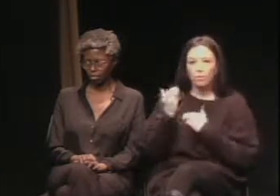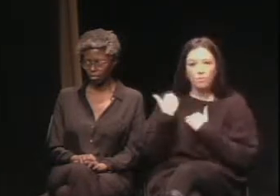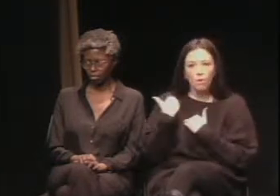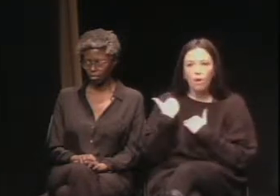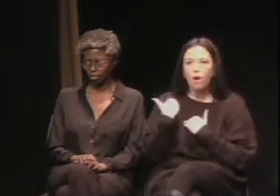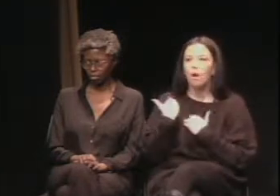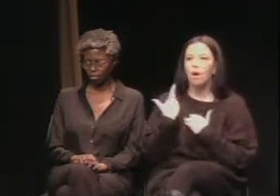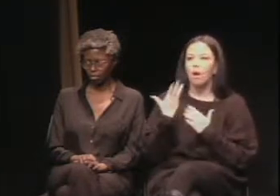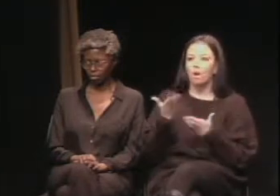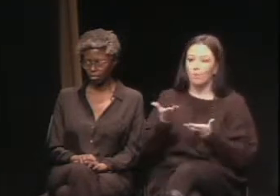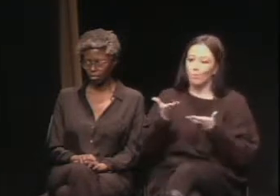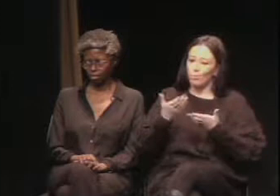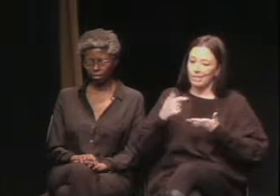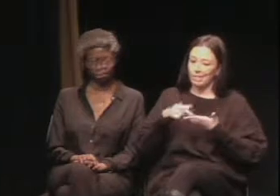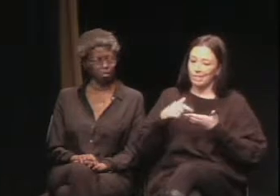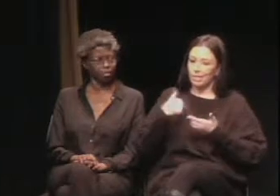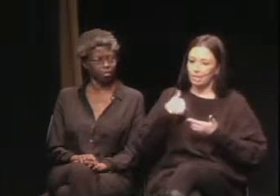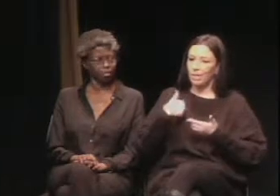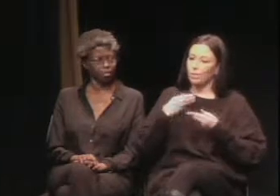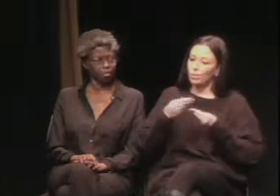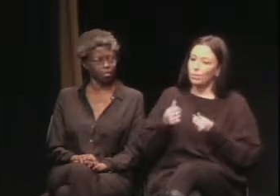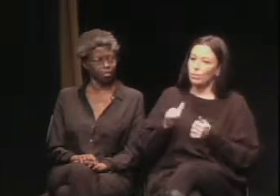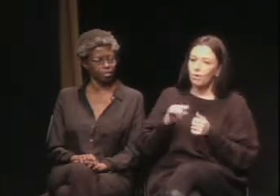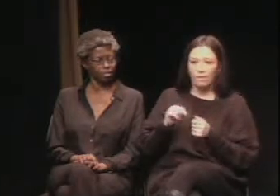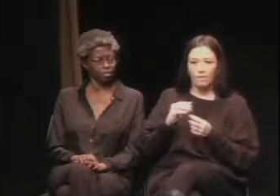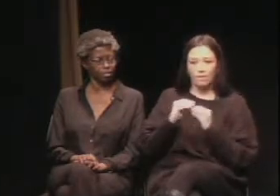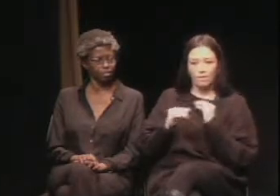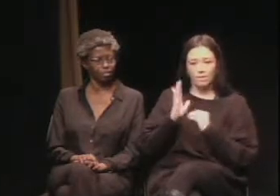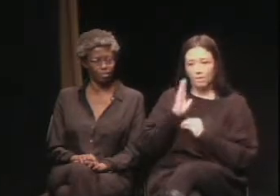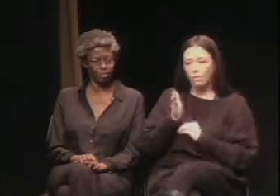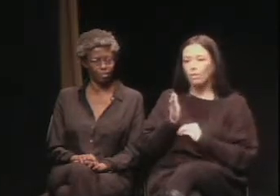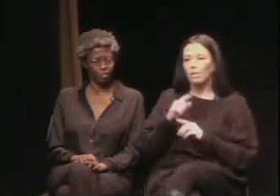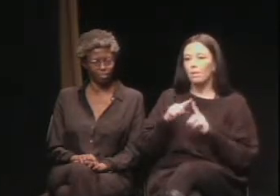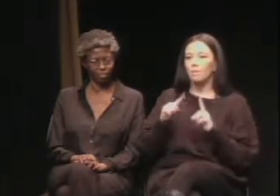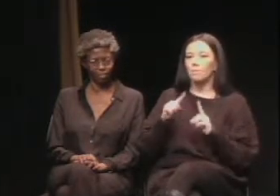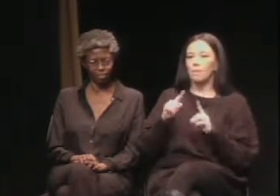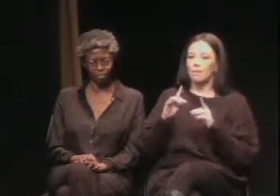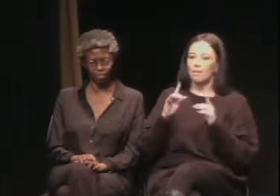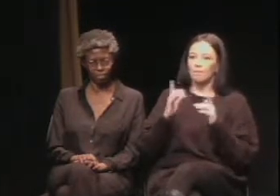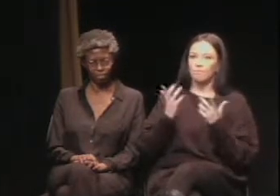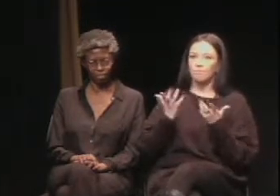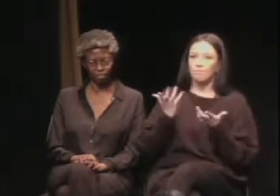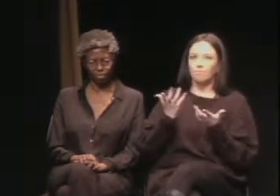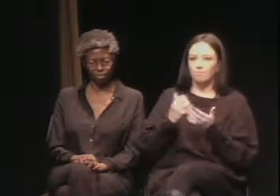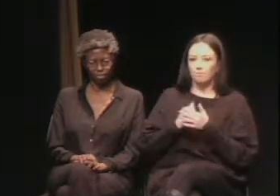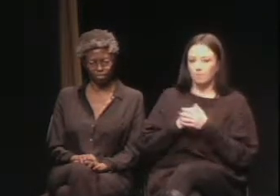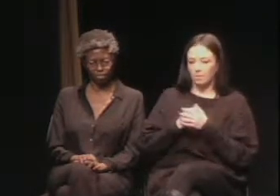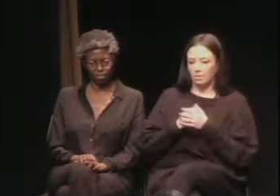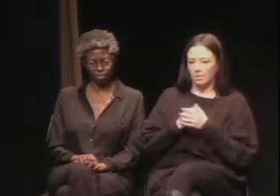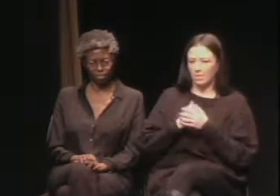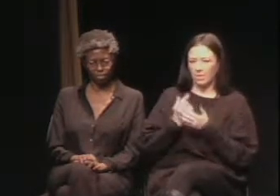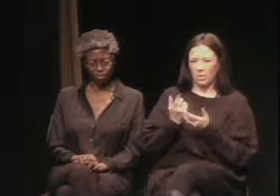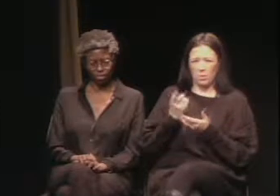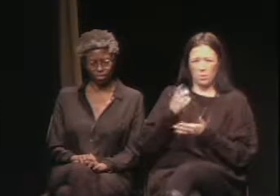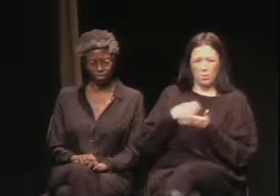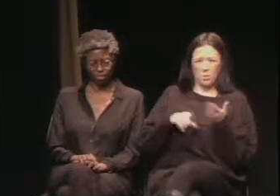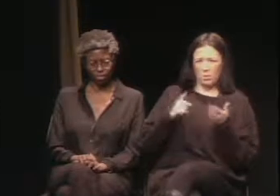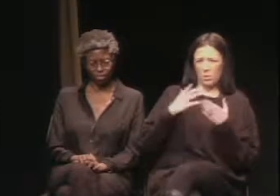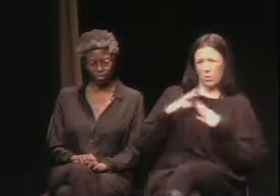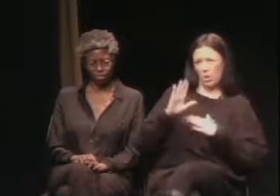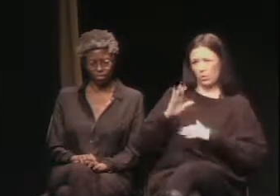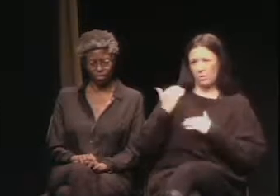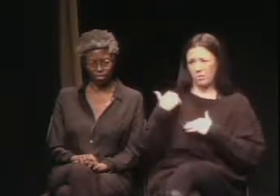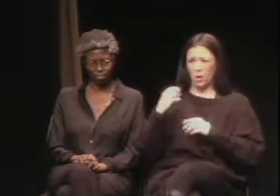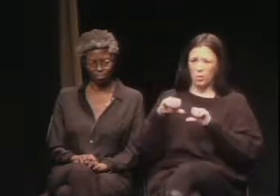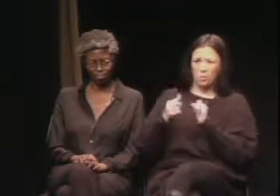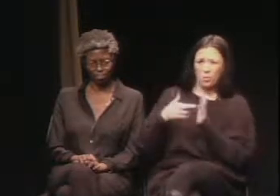You can bring that to me and we will resolve it. Right. But the kind of like, what were you wearing? It's your fault. You, yeah,